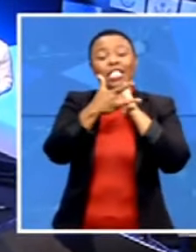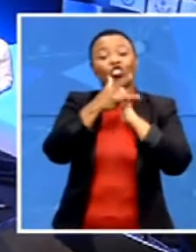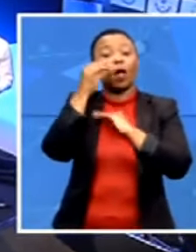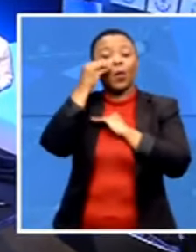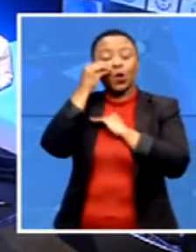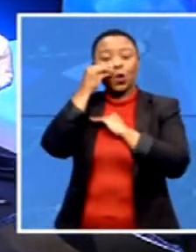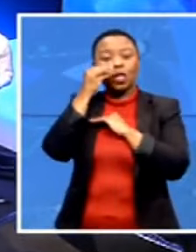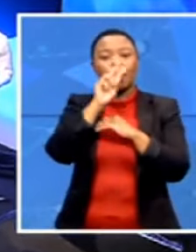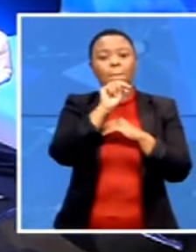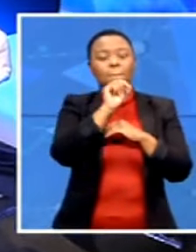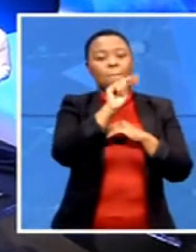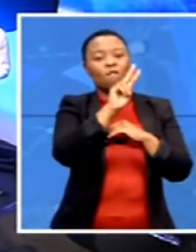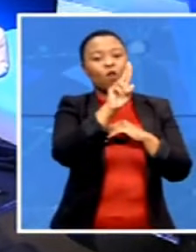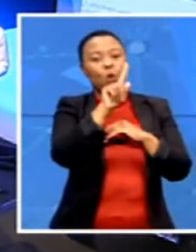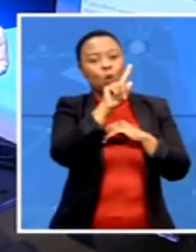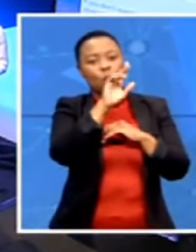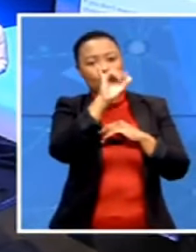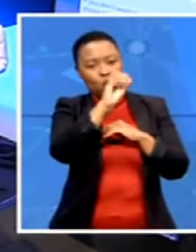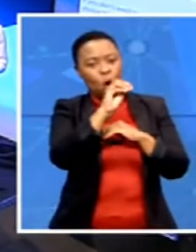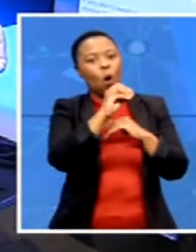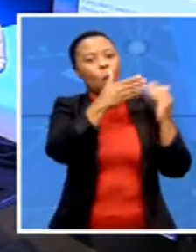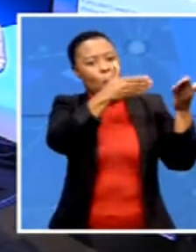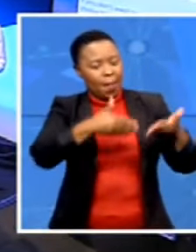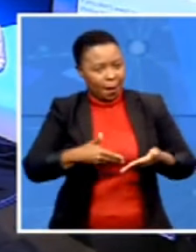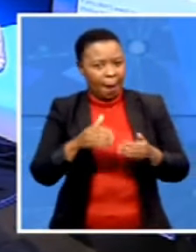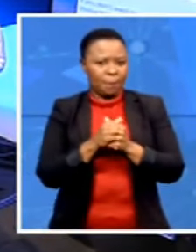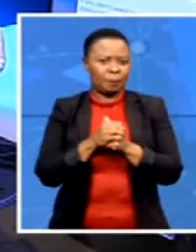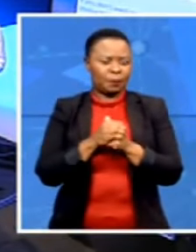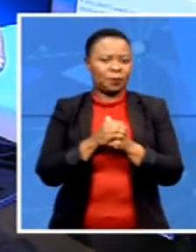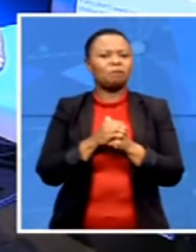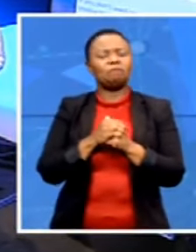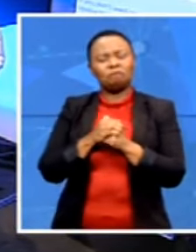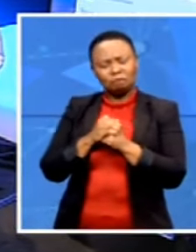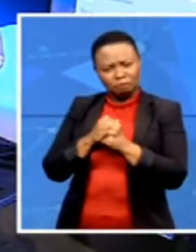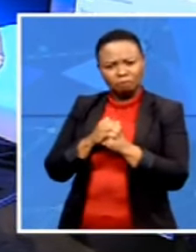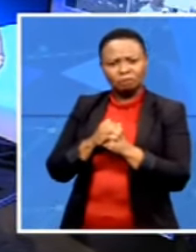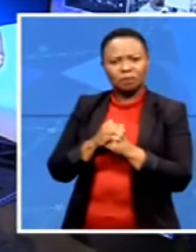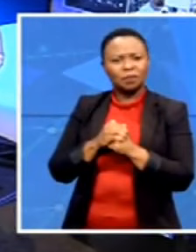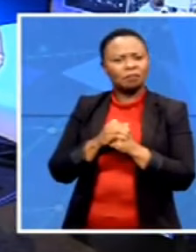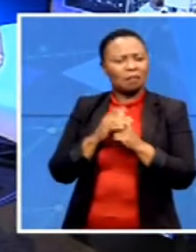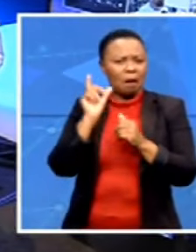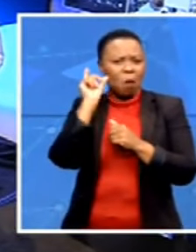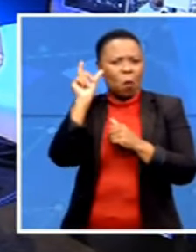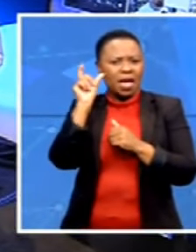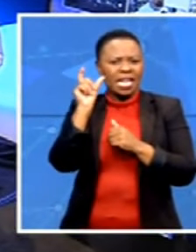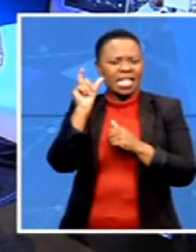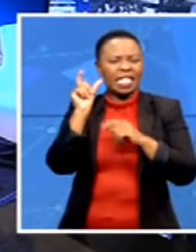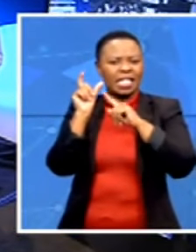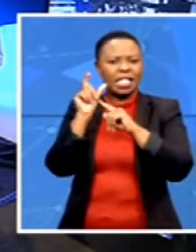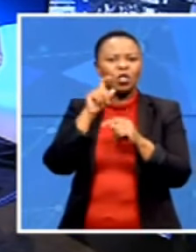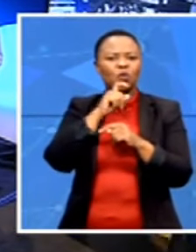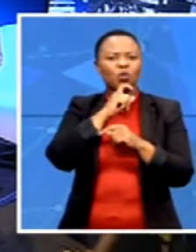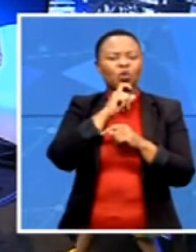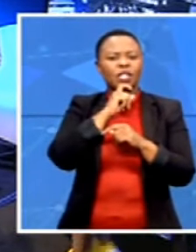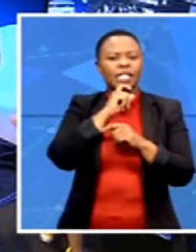us. Intuitiveness, right? I think it's a word that people use. It talks to a situation where we have a website